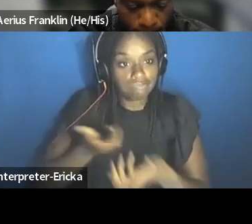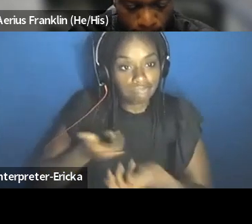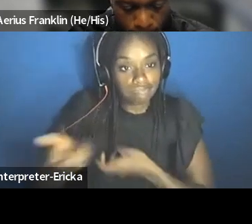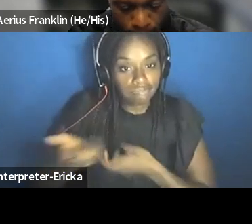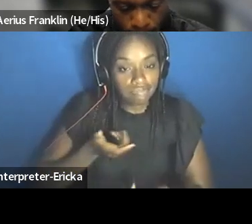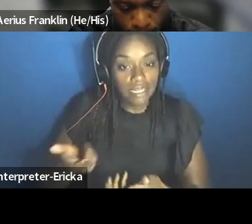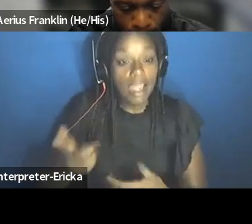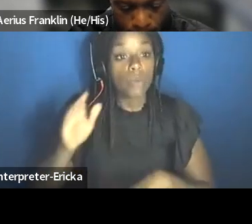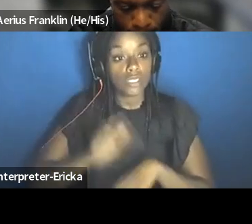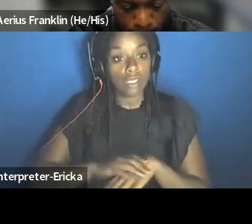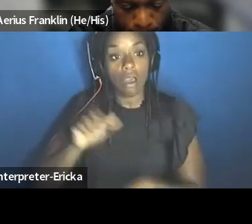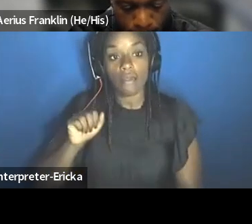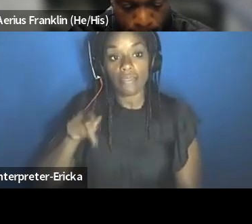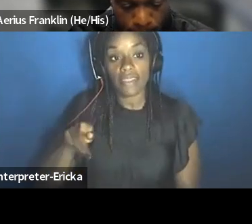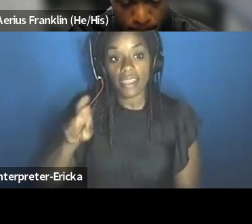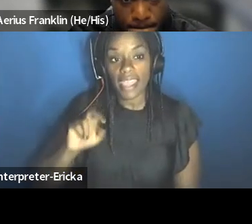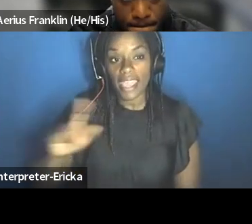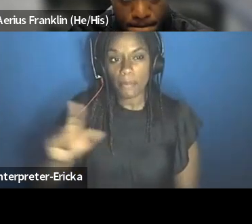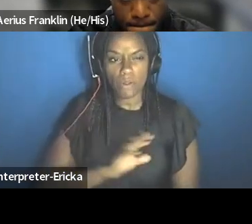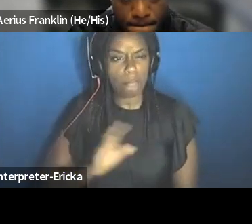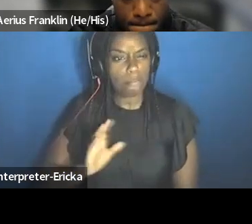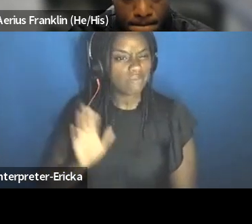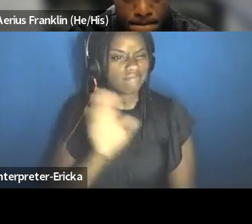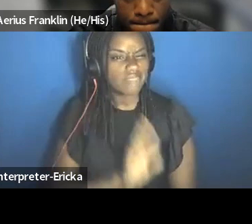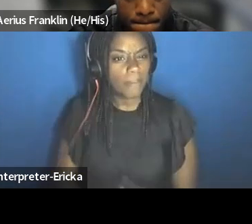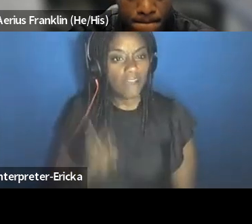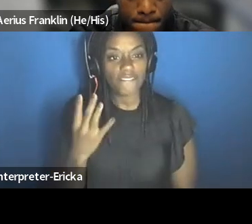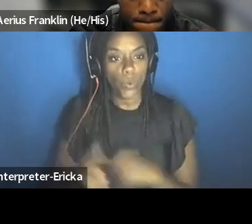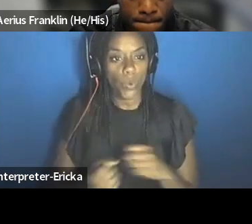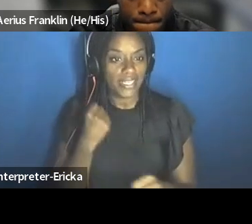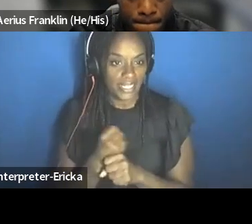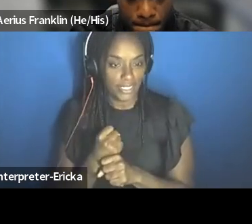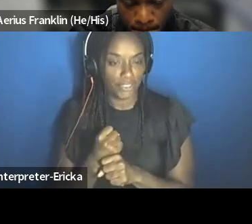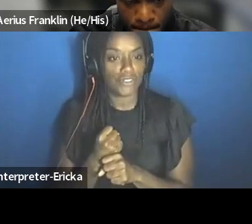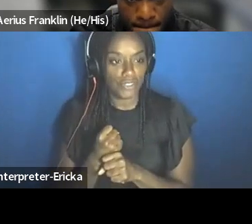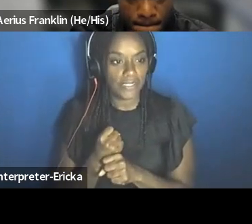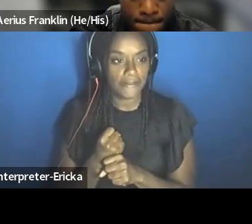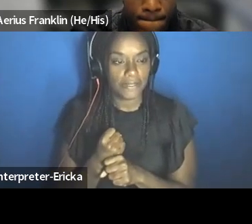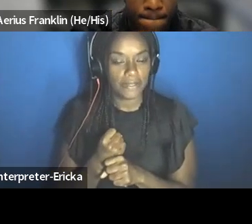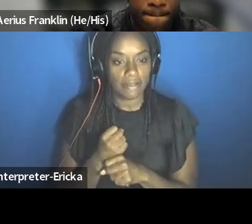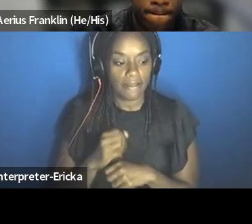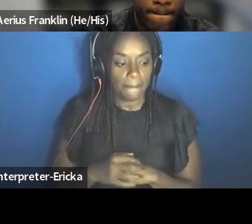April board for about 4 years, a number of years ago, and